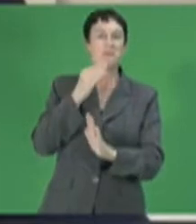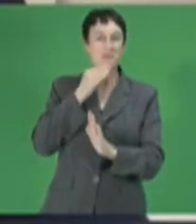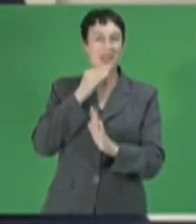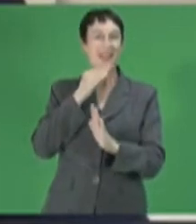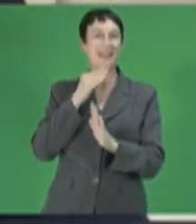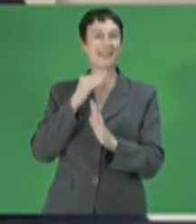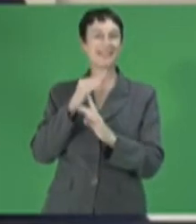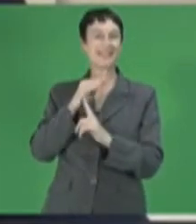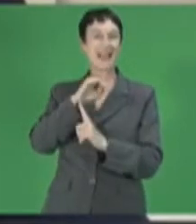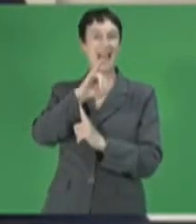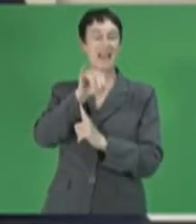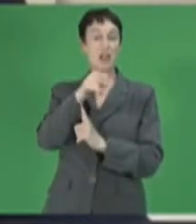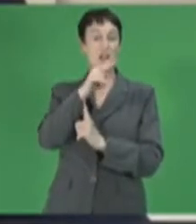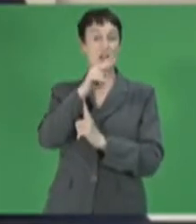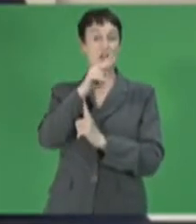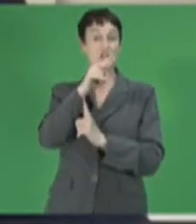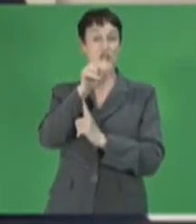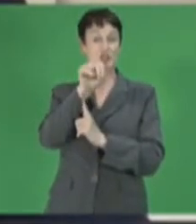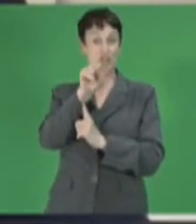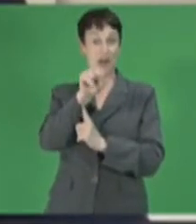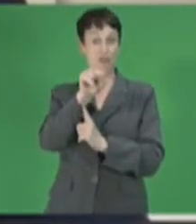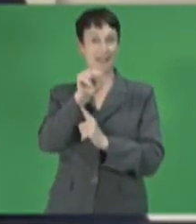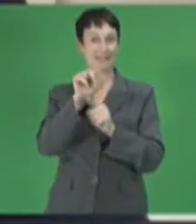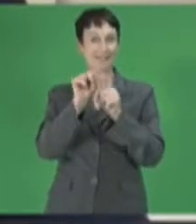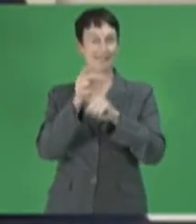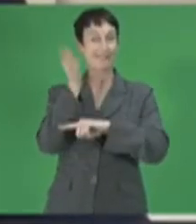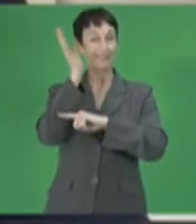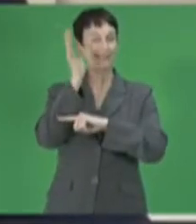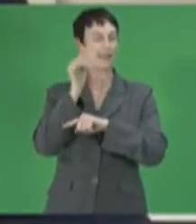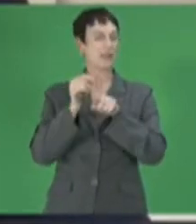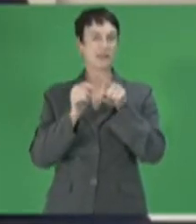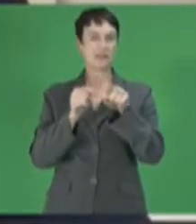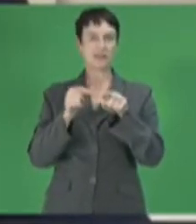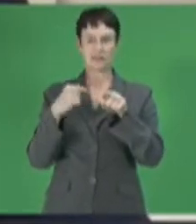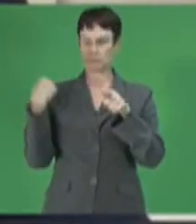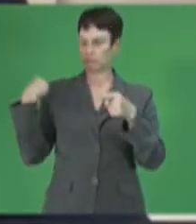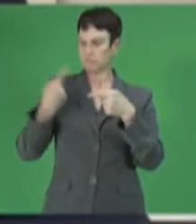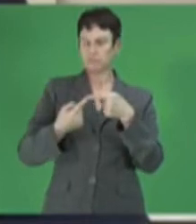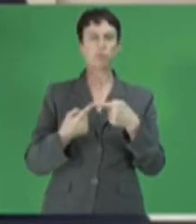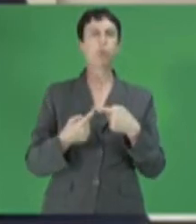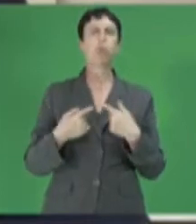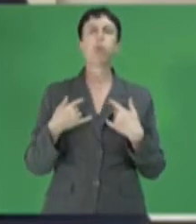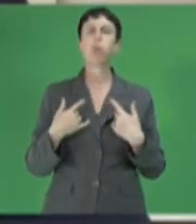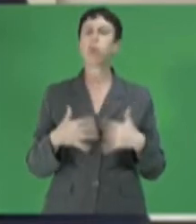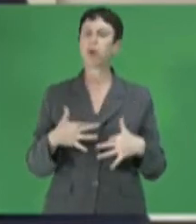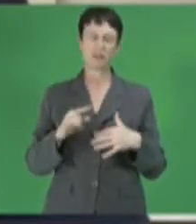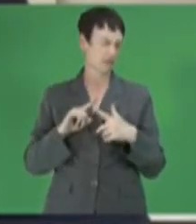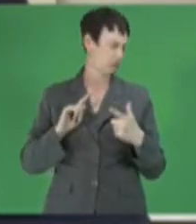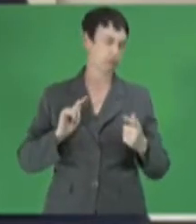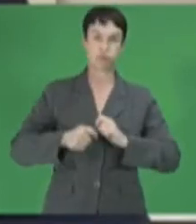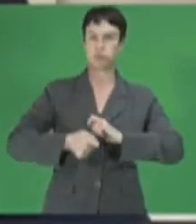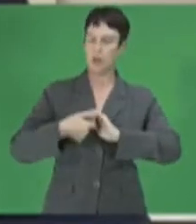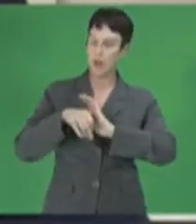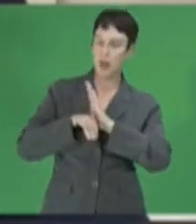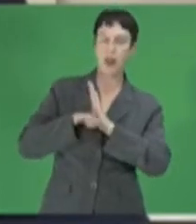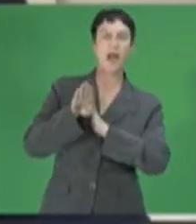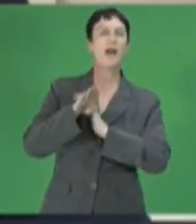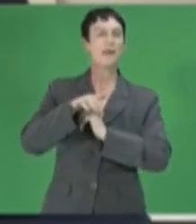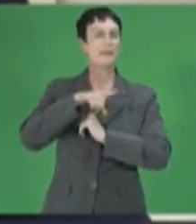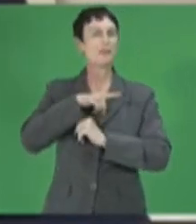really moved massively over the course of this year, and that's helped propel the whole year's growth rate